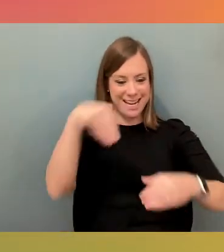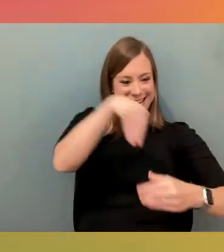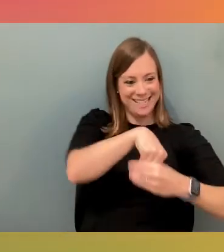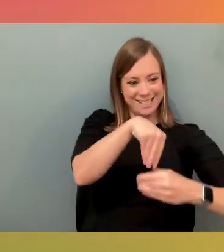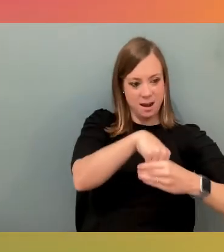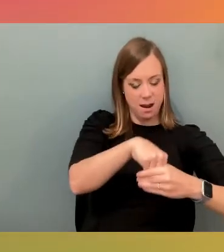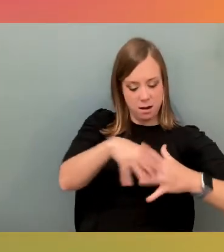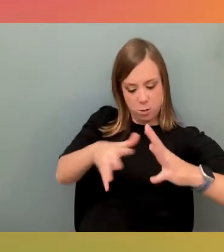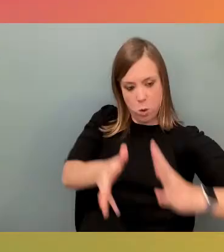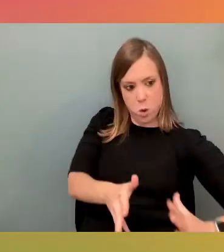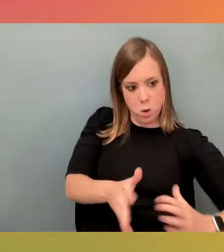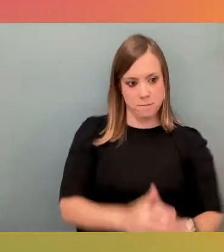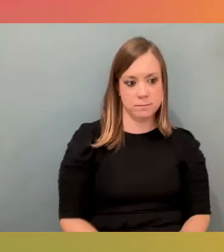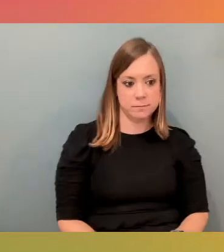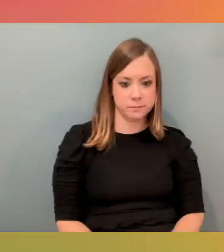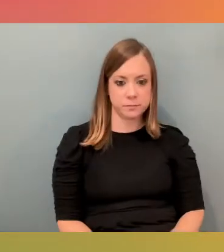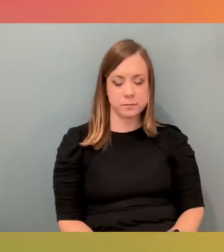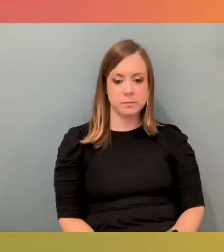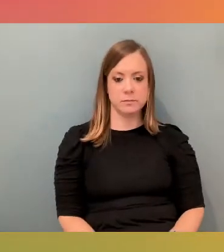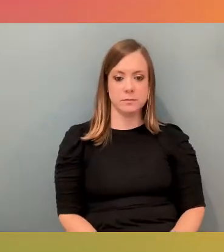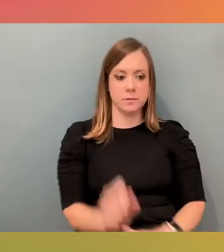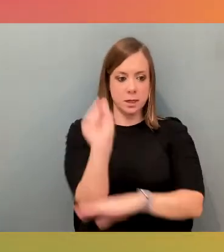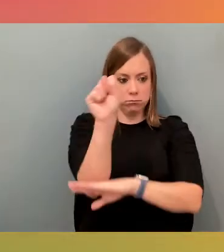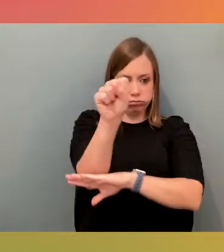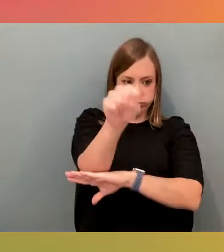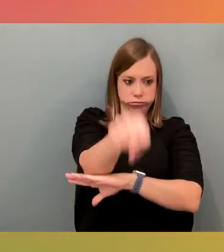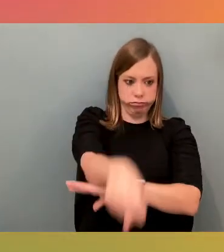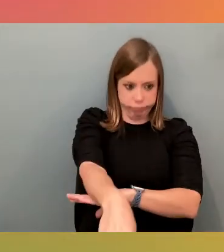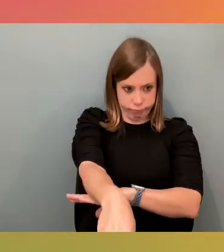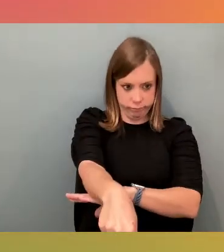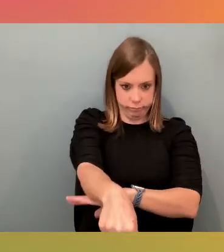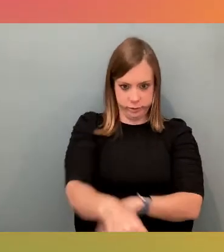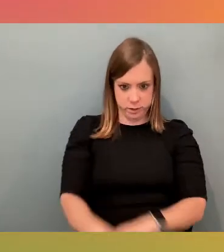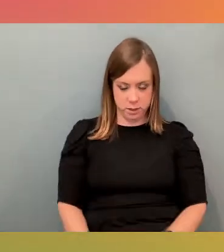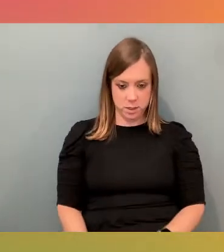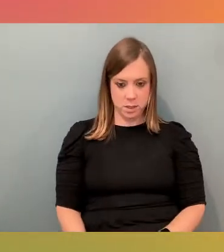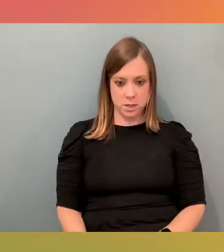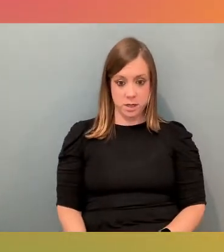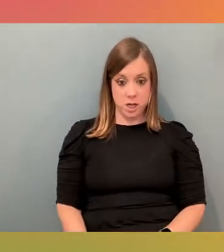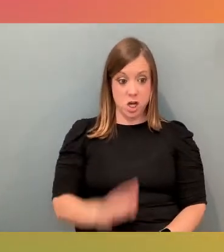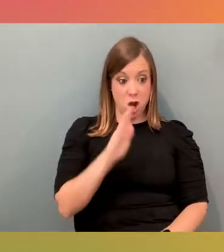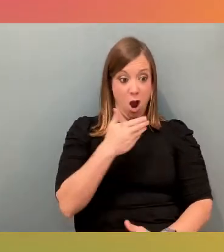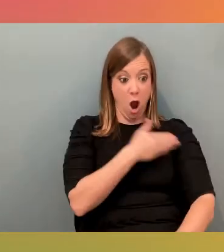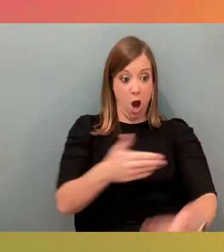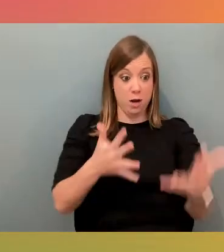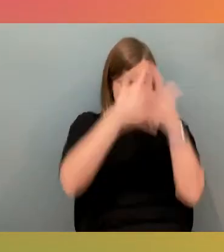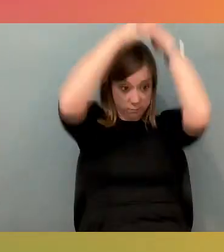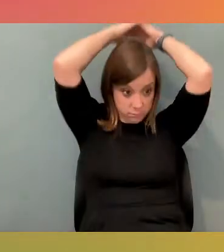pressing down through that outer edge of your right foot. Reach those arms up and overhead.